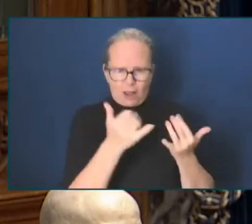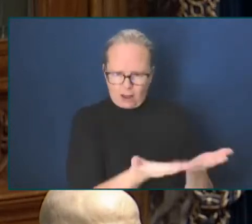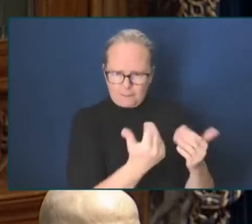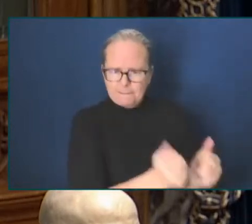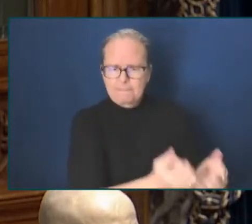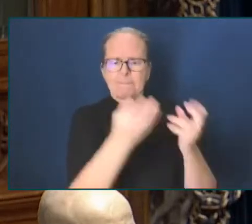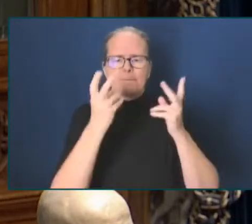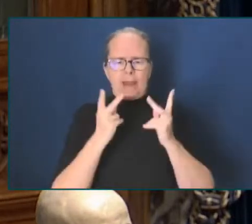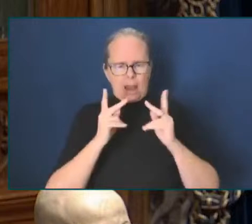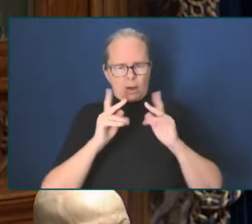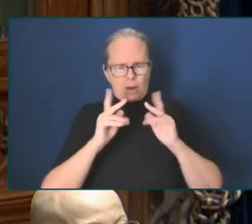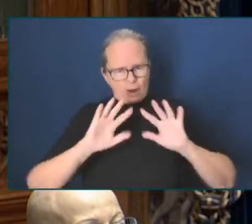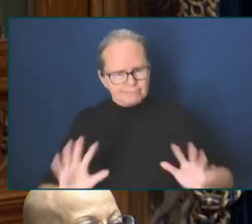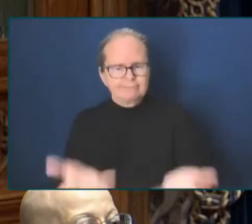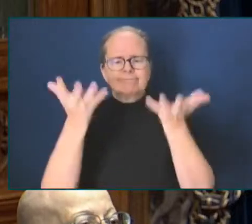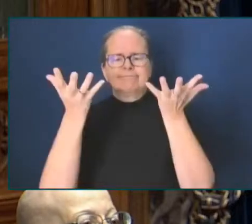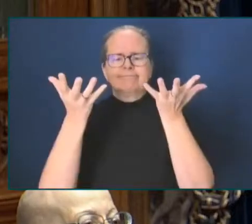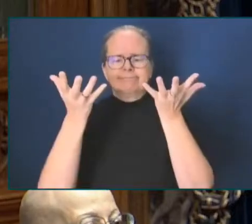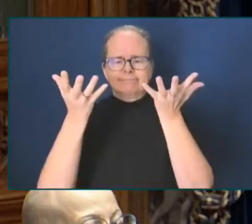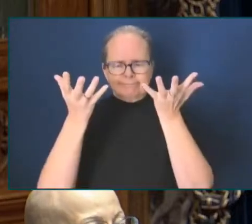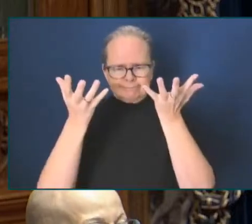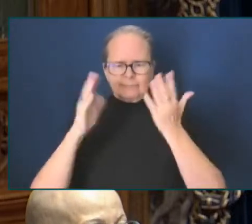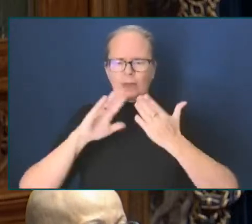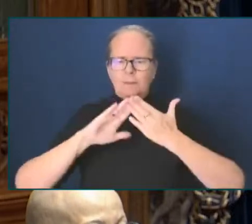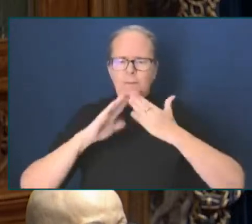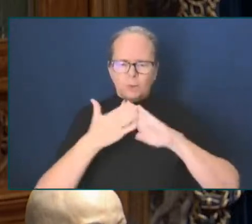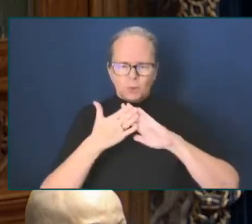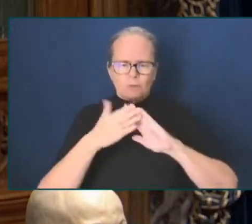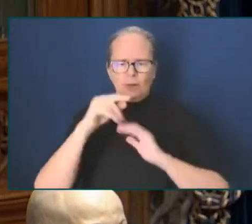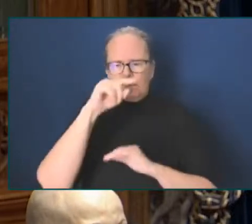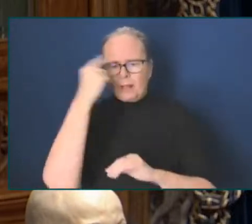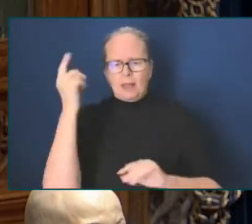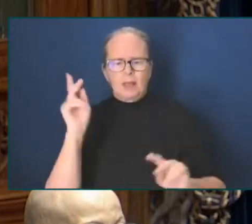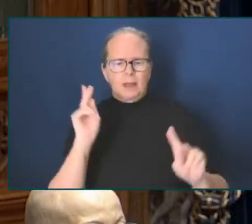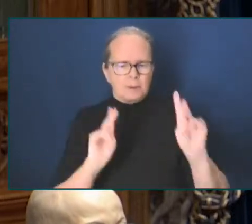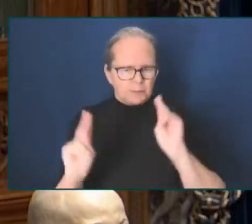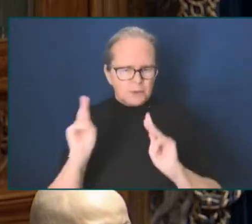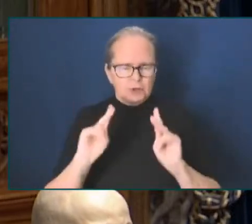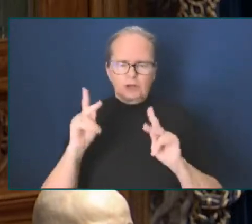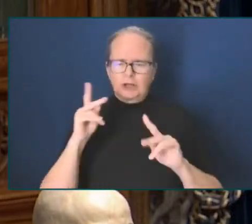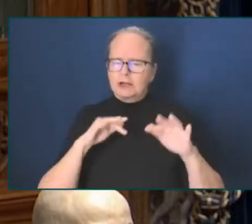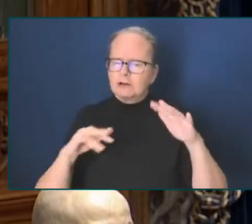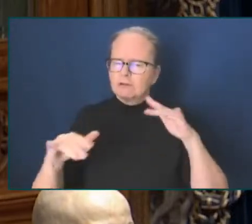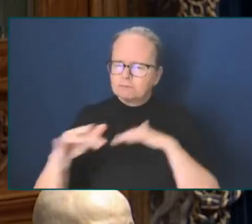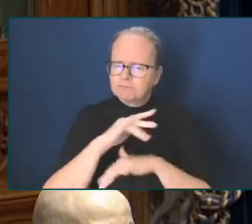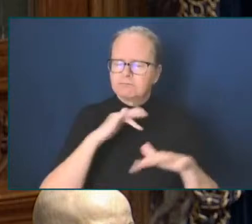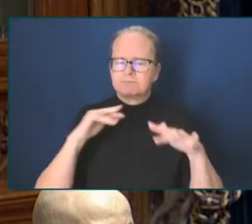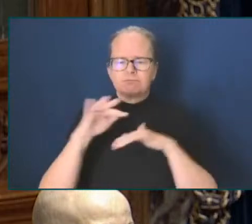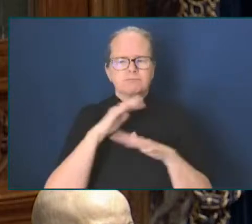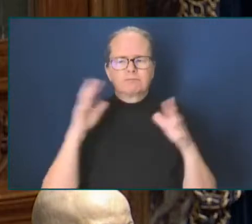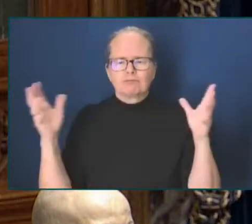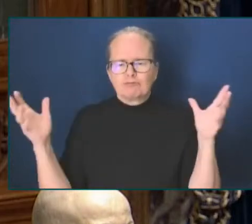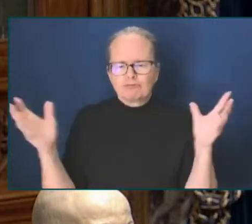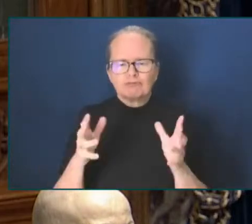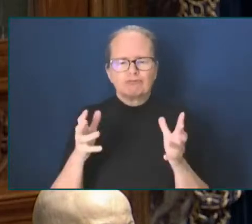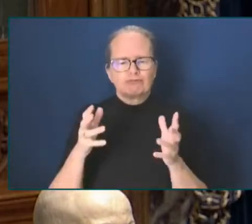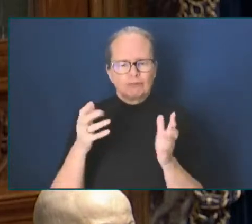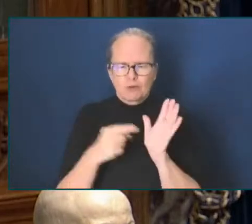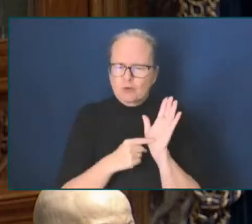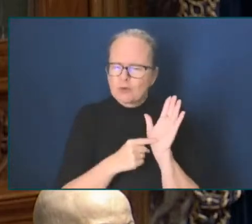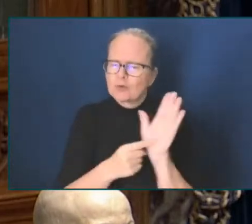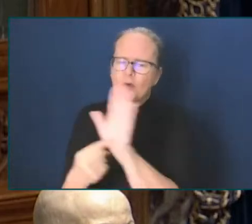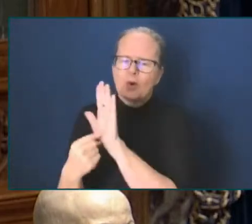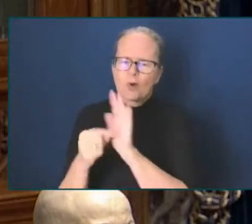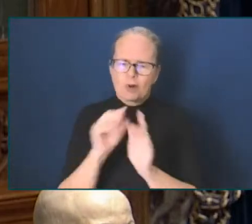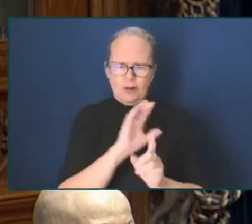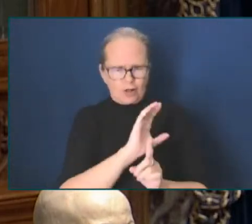we refuse to let our imaginations be confined and constrained. I believe that all of us can celebrate and embrace a